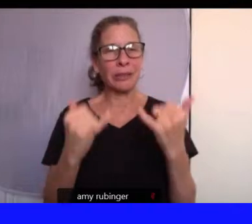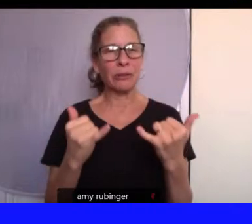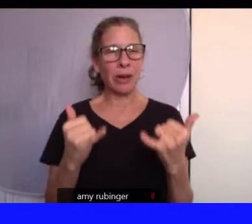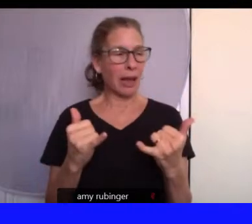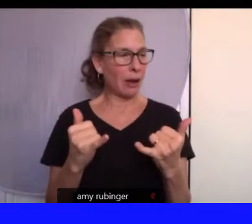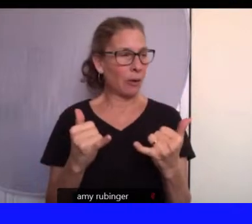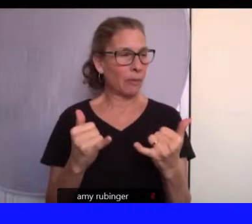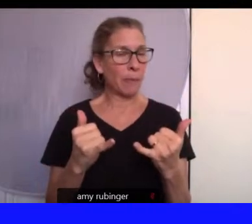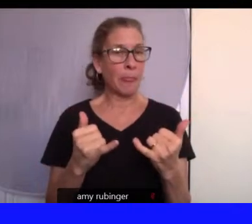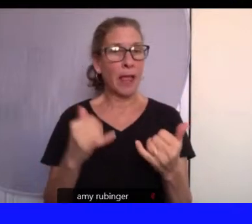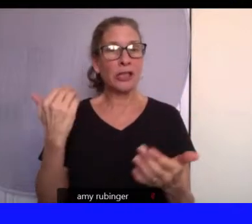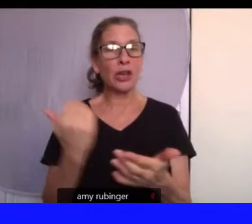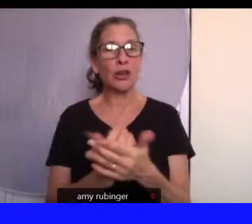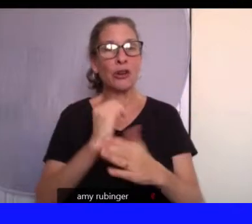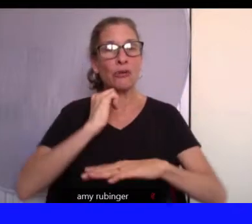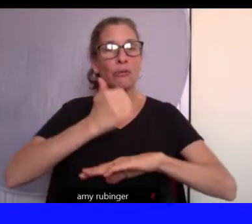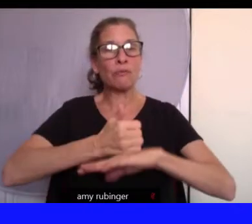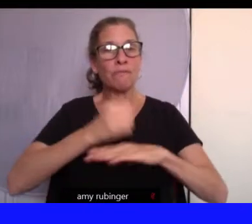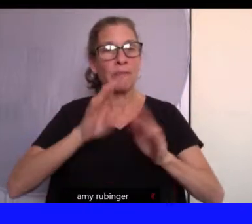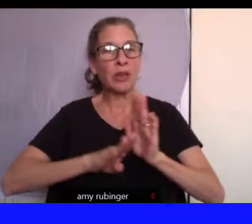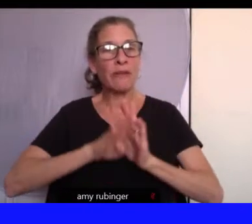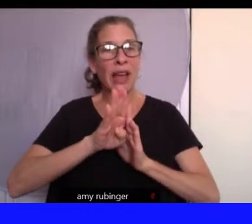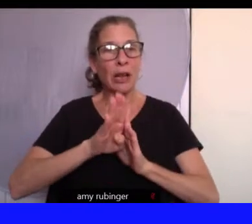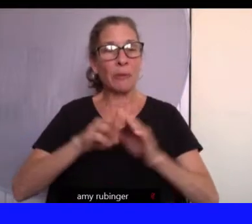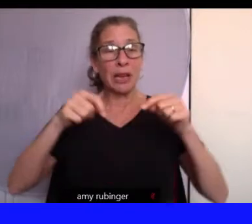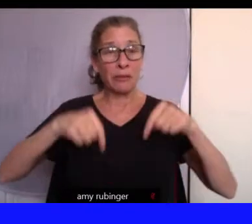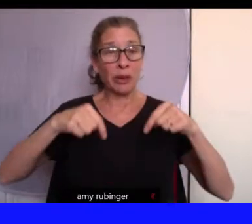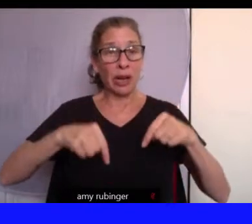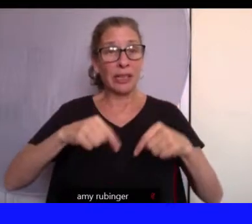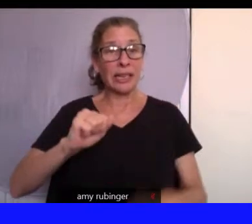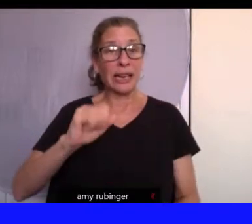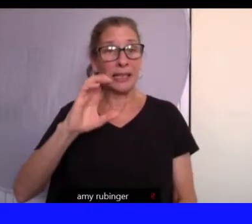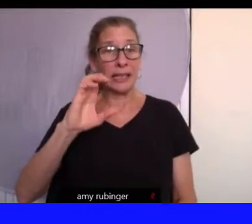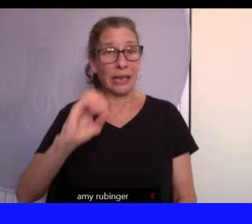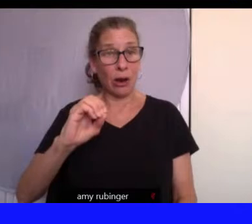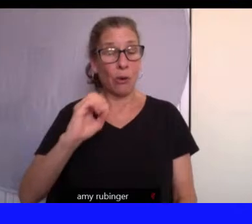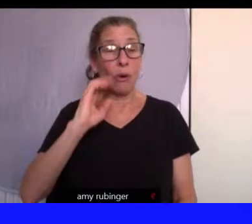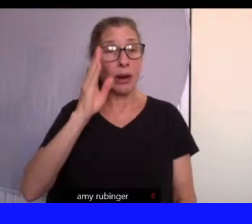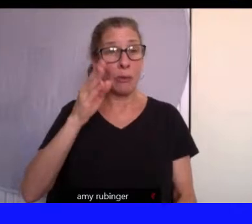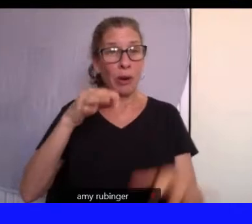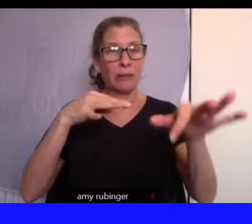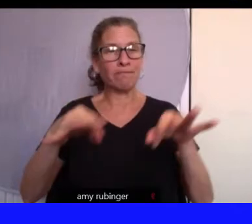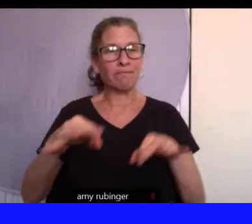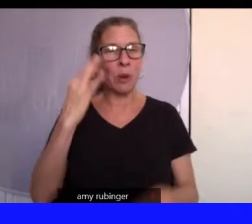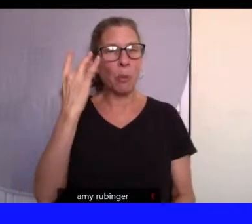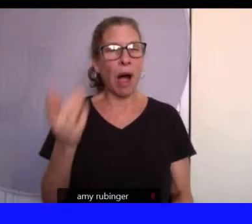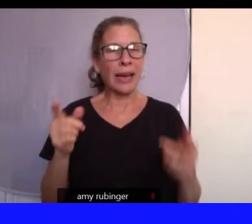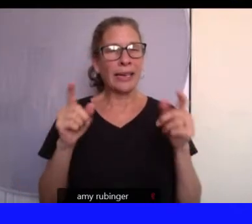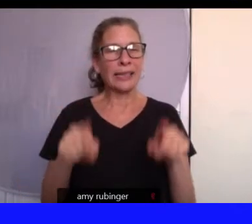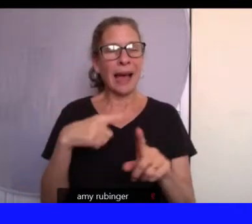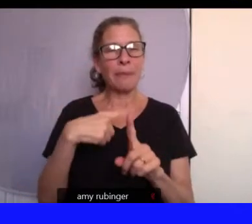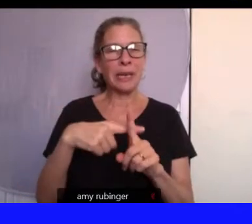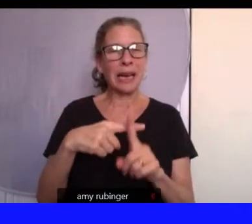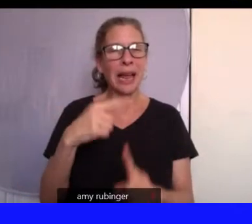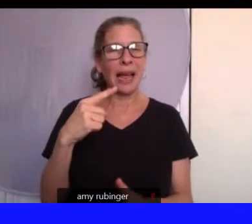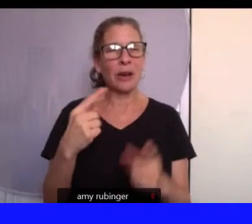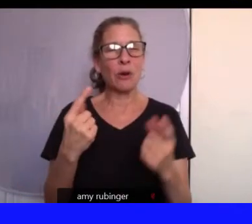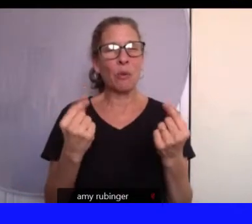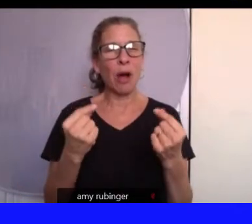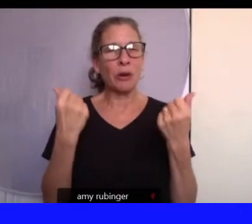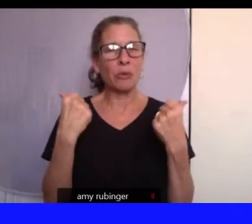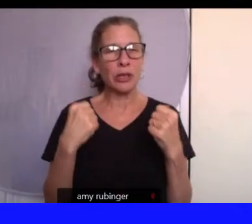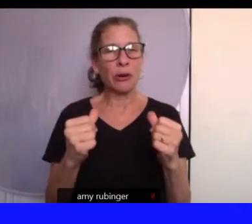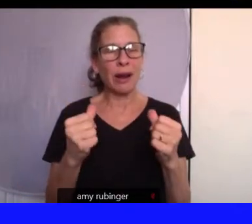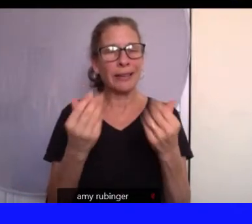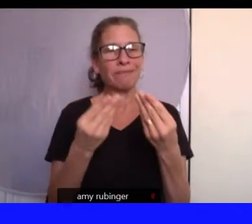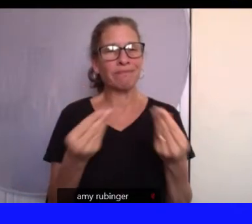some key program design issues with the ACO program that other ACOs around the country have felt, but are uniquely